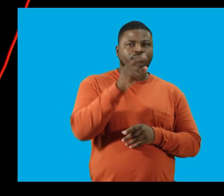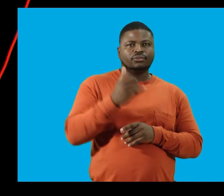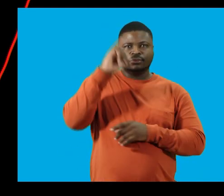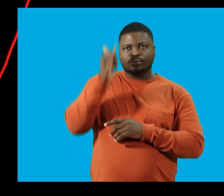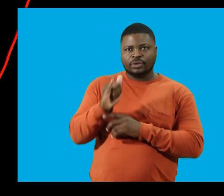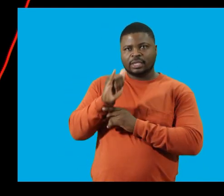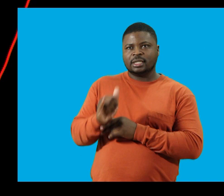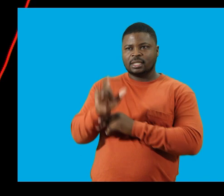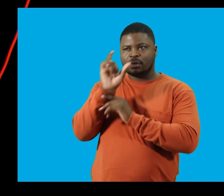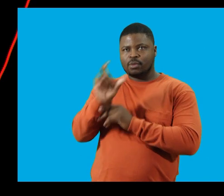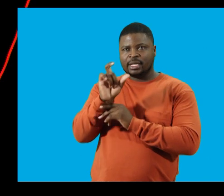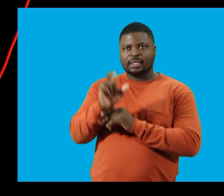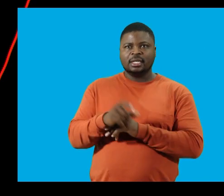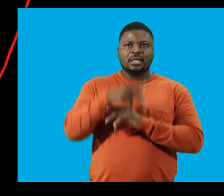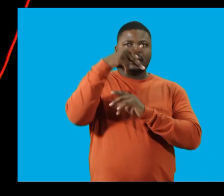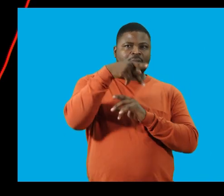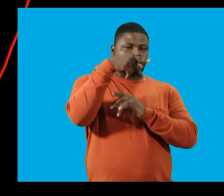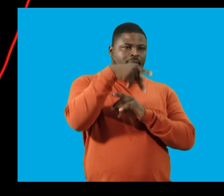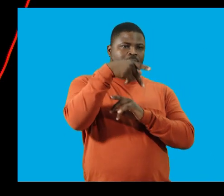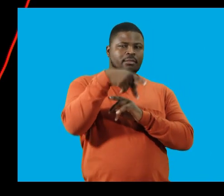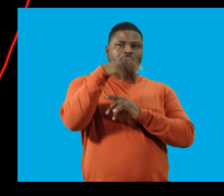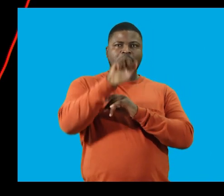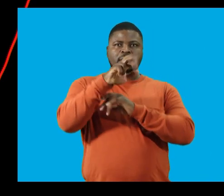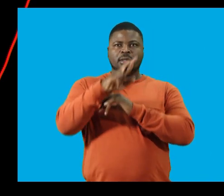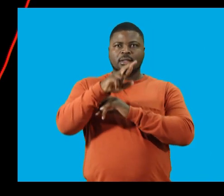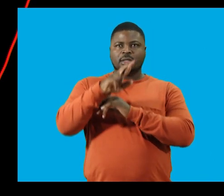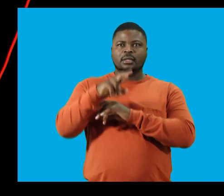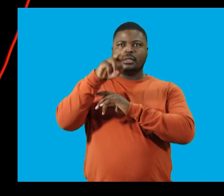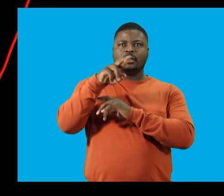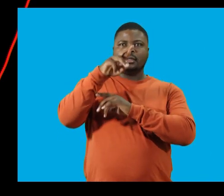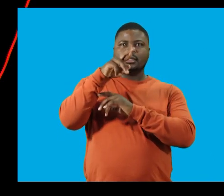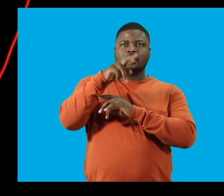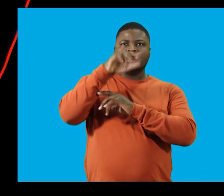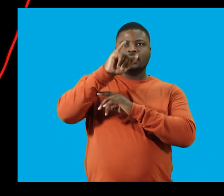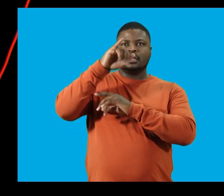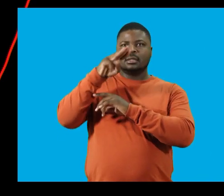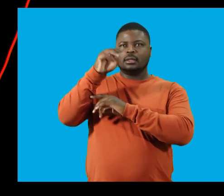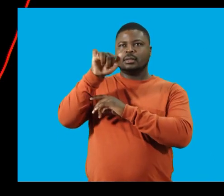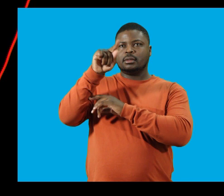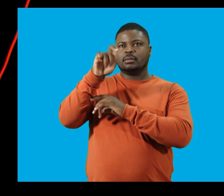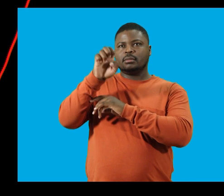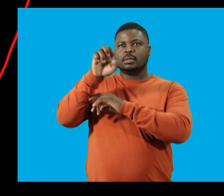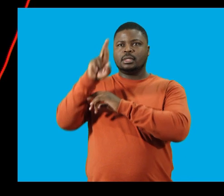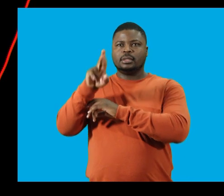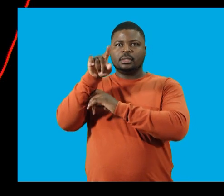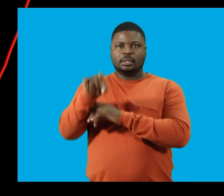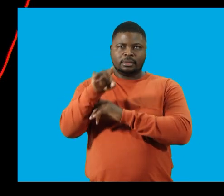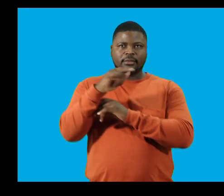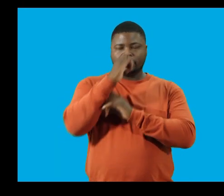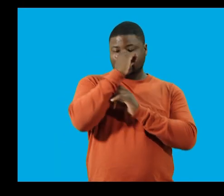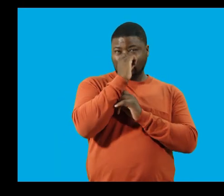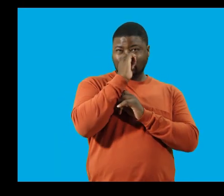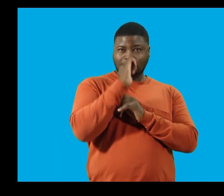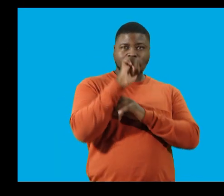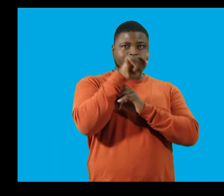Define the term perimeter in the given context. Now, sorry that my writing is all over the